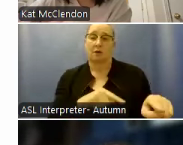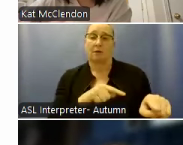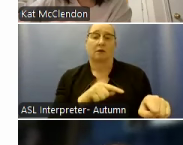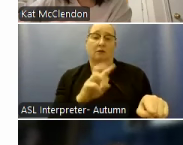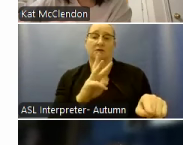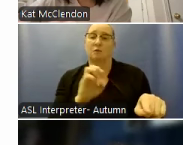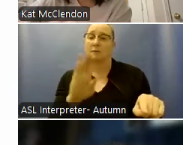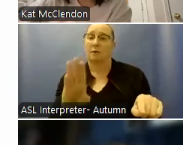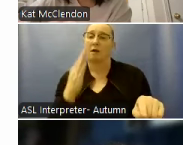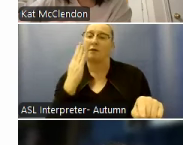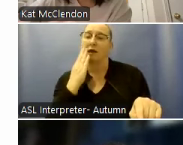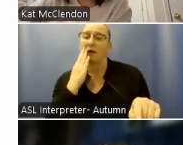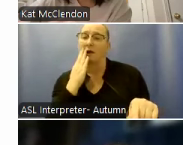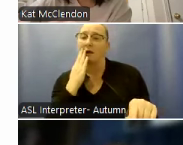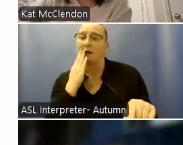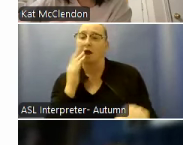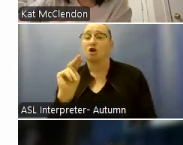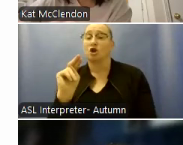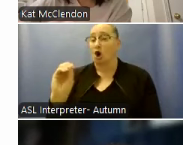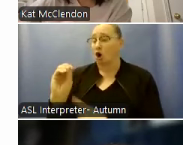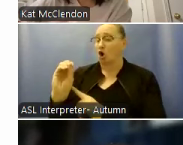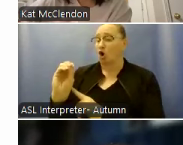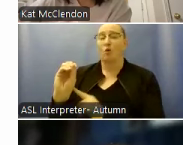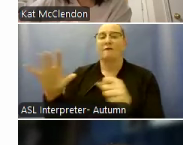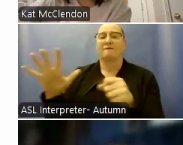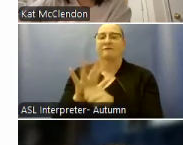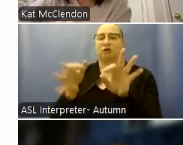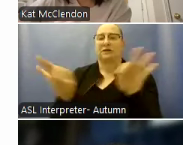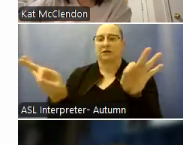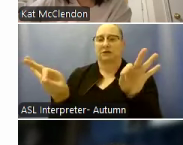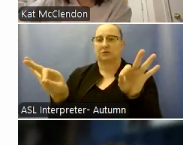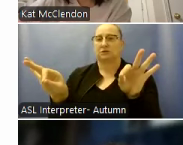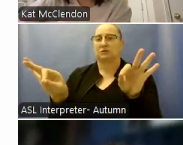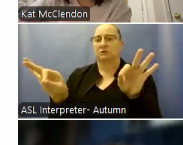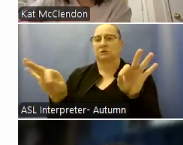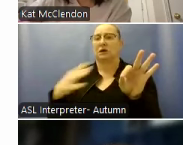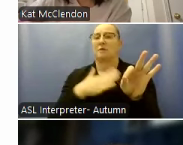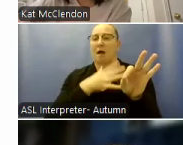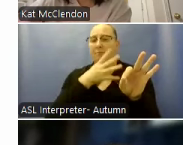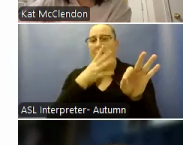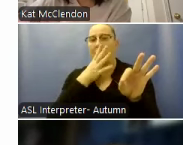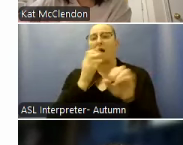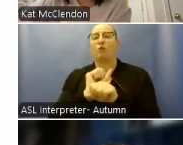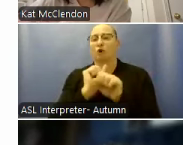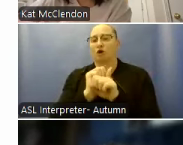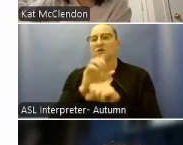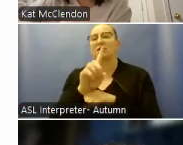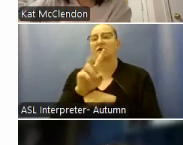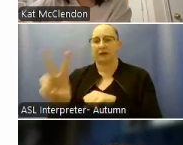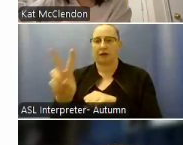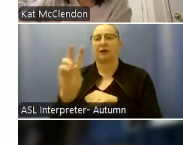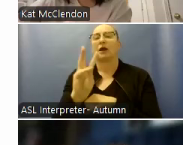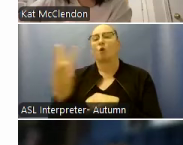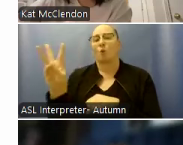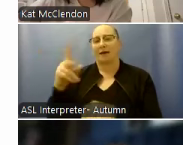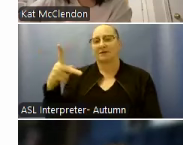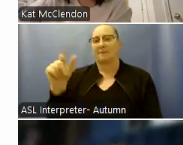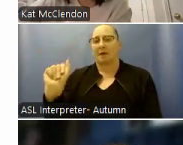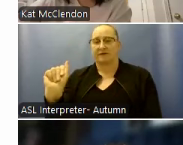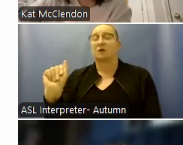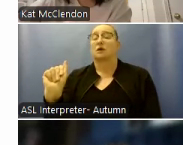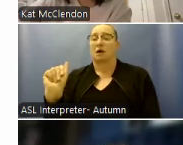Like, no is a full sentence. My mom used to work at a domestic violence shelter in West Pennsylvania, and